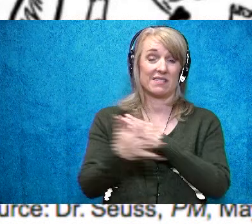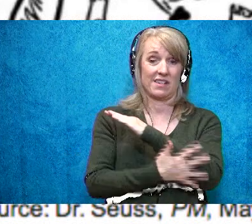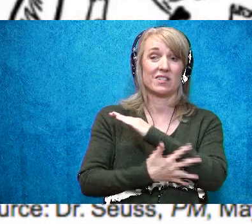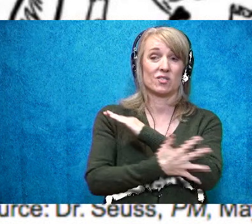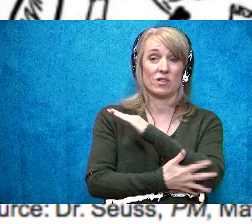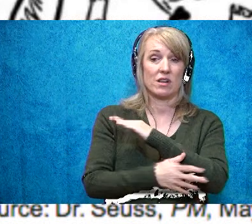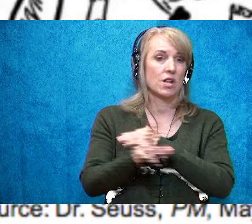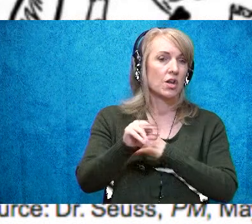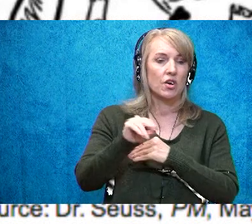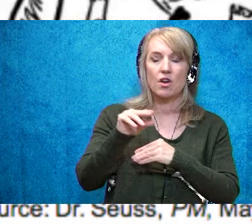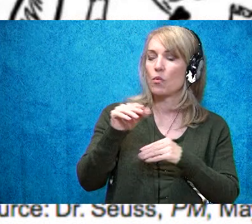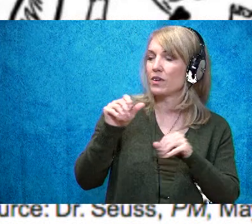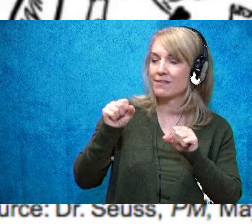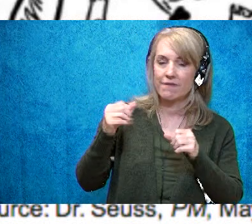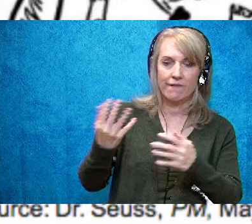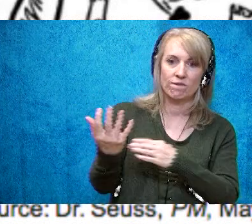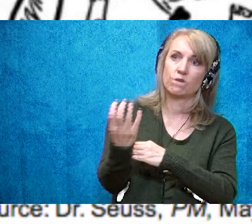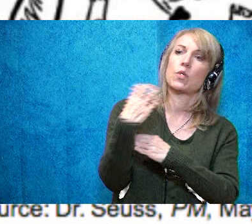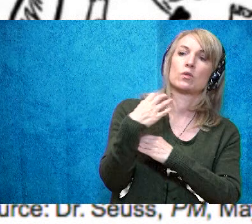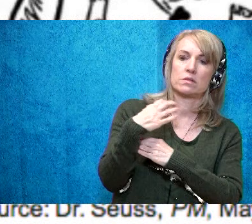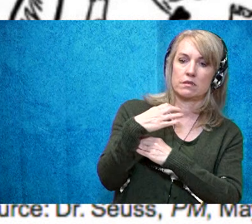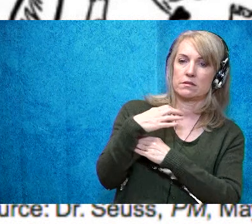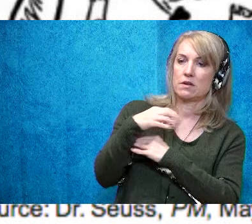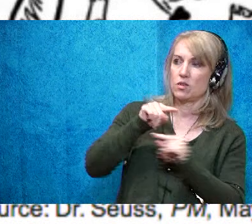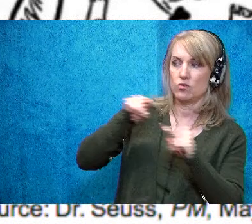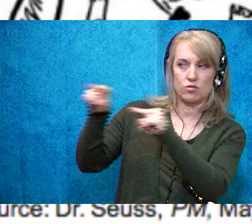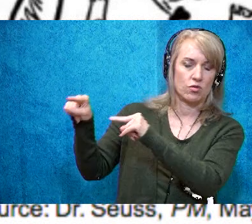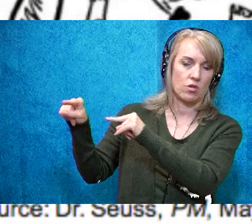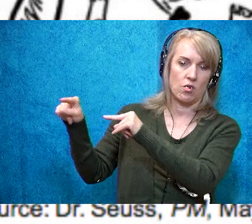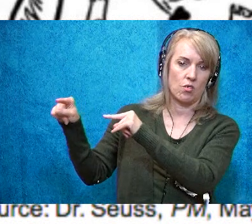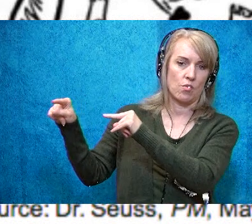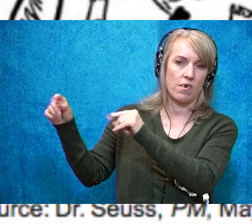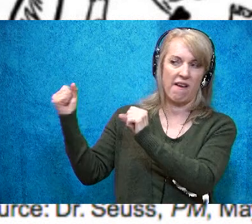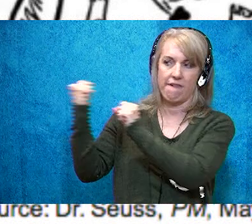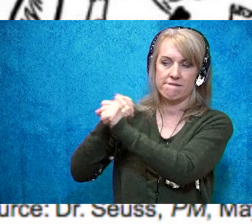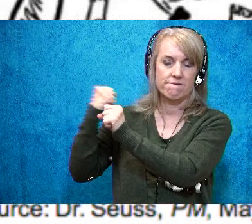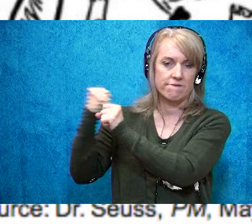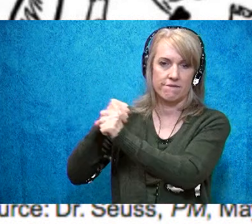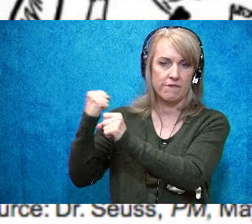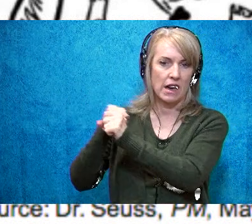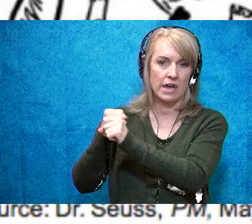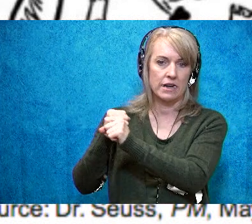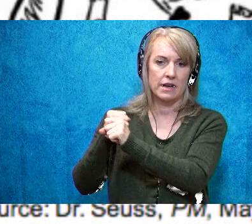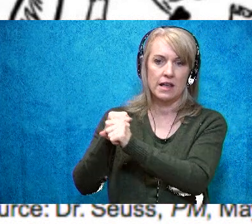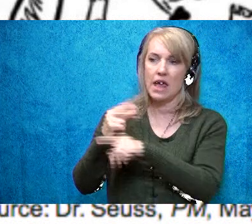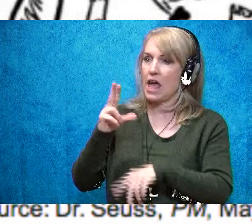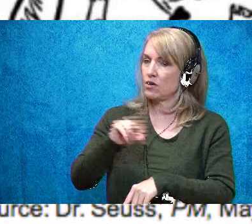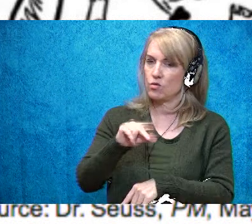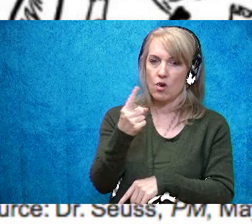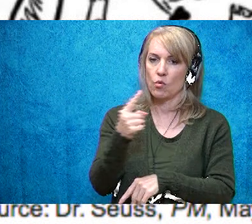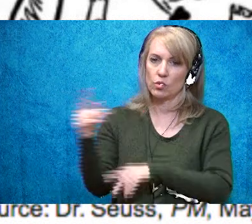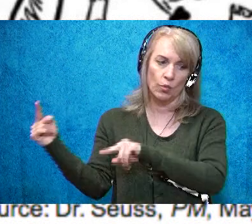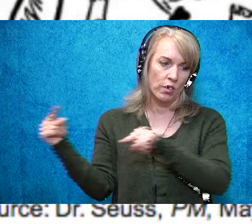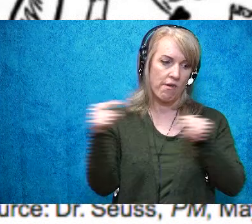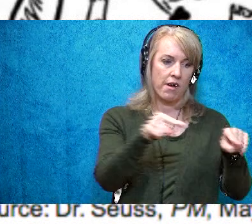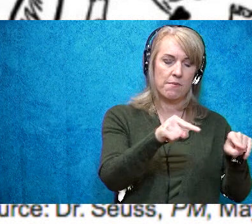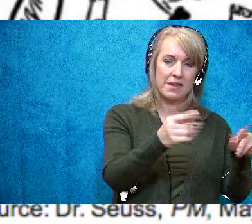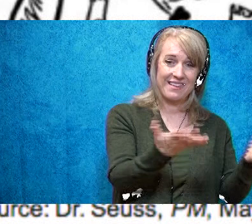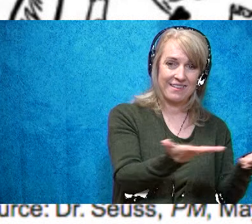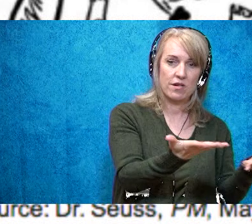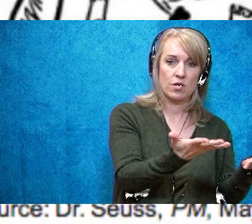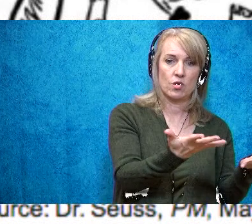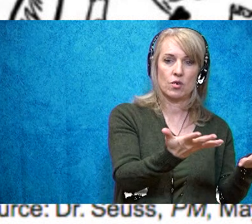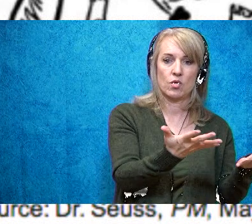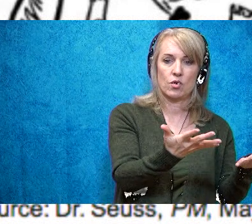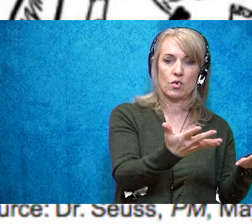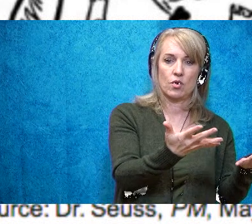make us fight abroad unless we ourselves are willing to do so. No one will attempt to fight us here if we arm ourselves